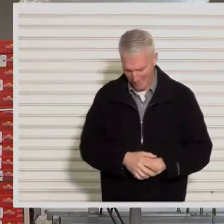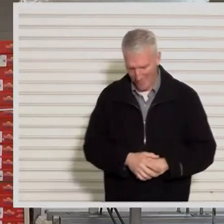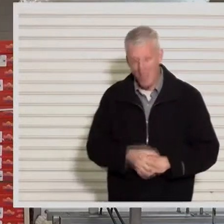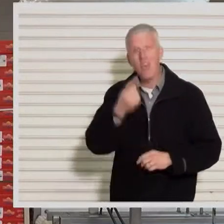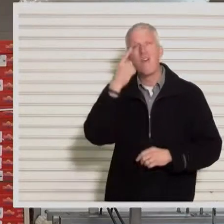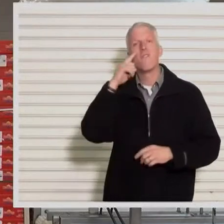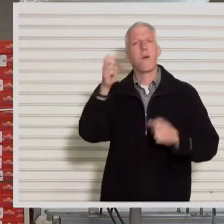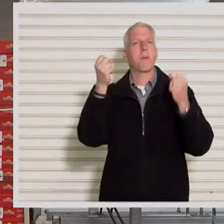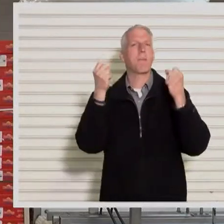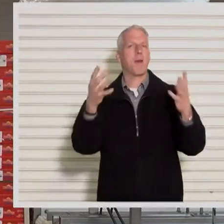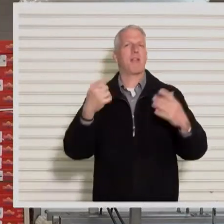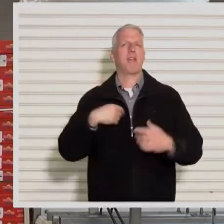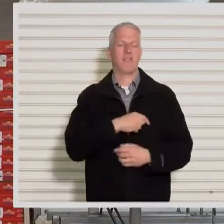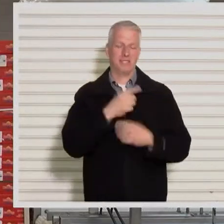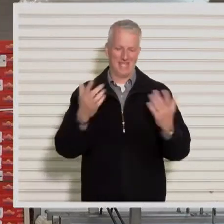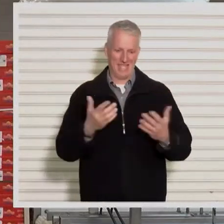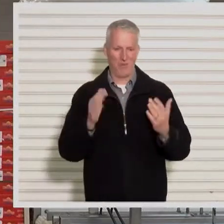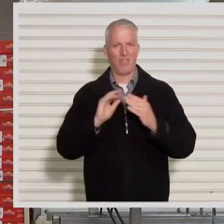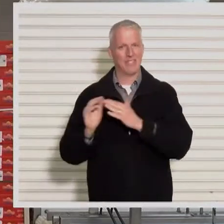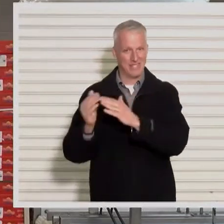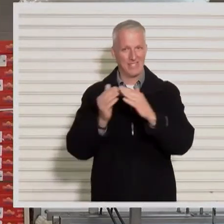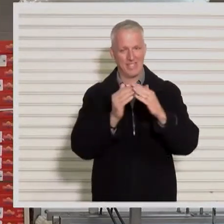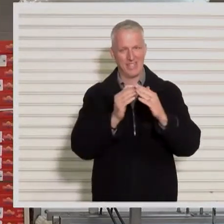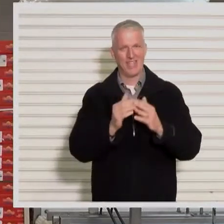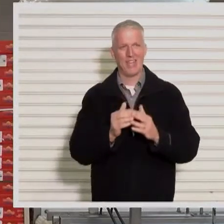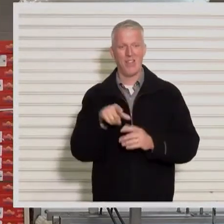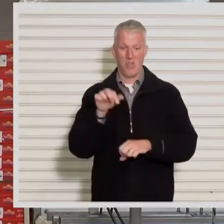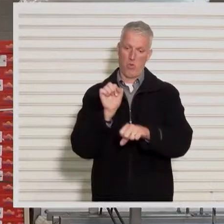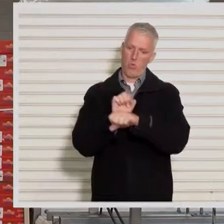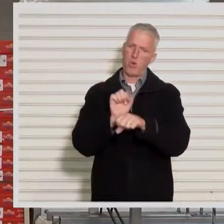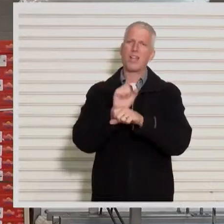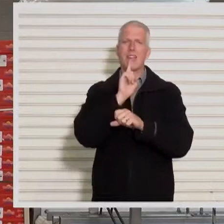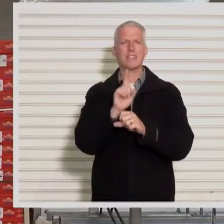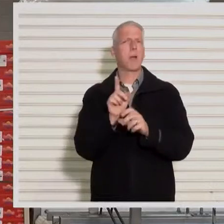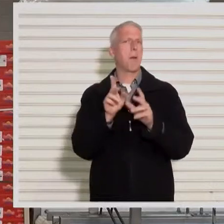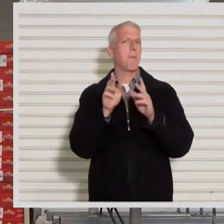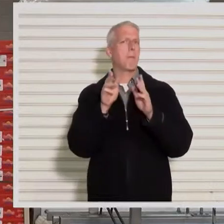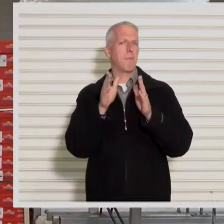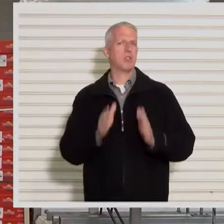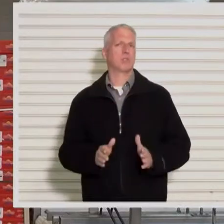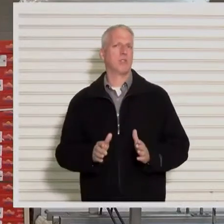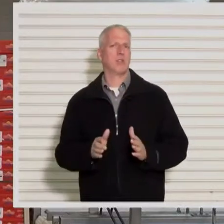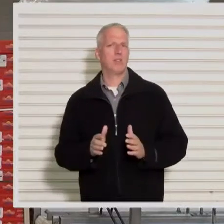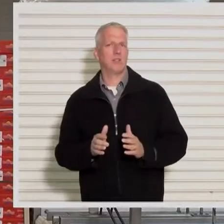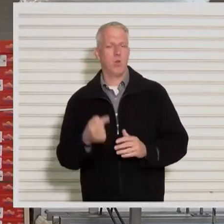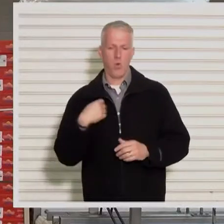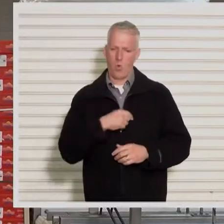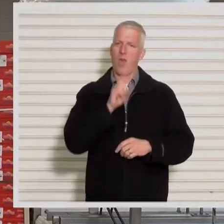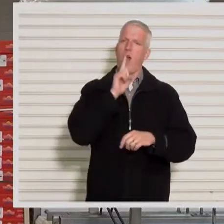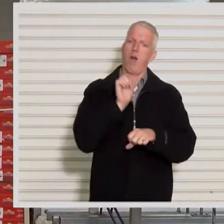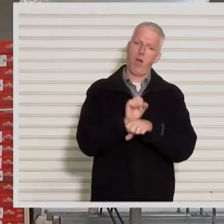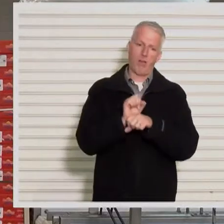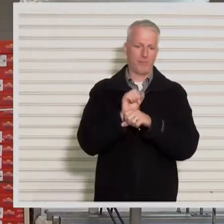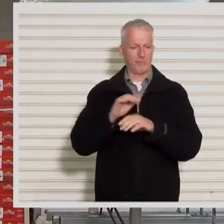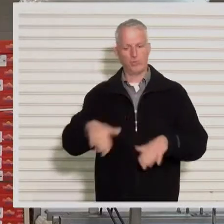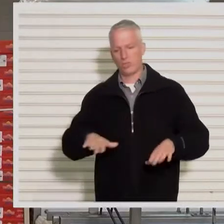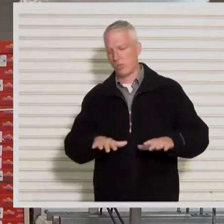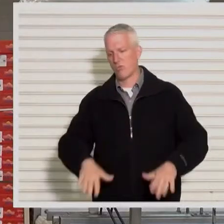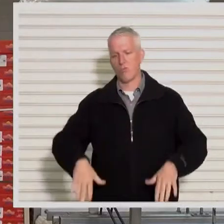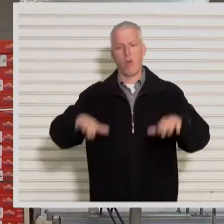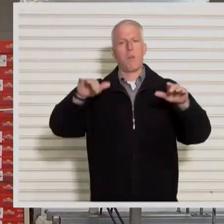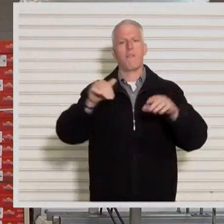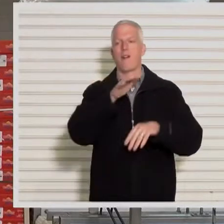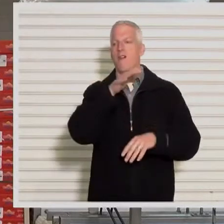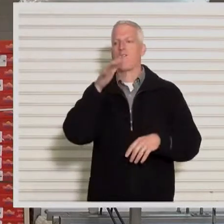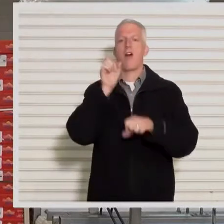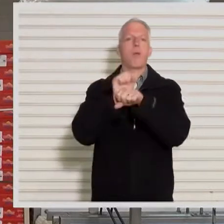For many of us here in the city, the work is personal as we are the children of farm laborers. I'm